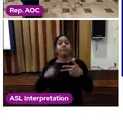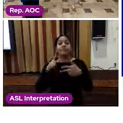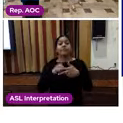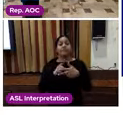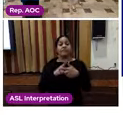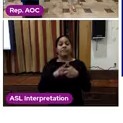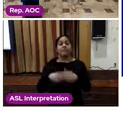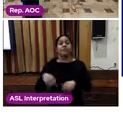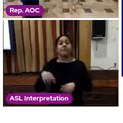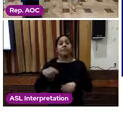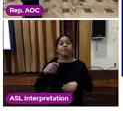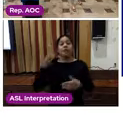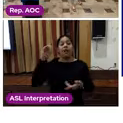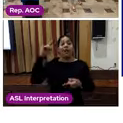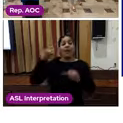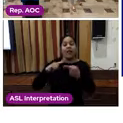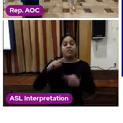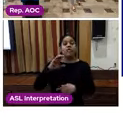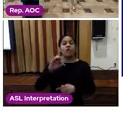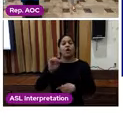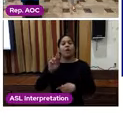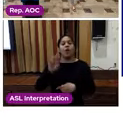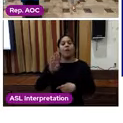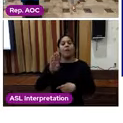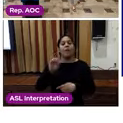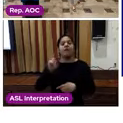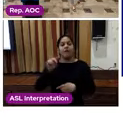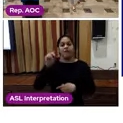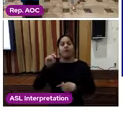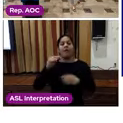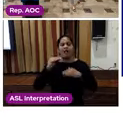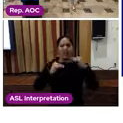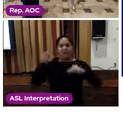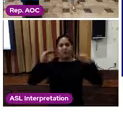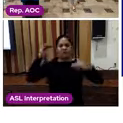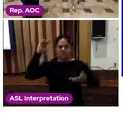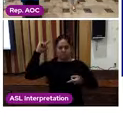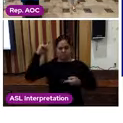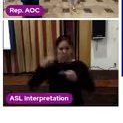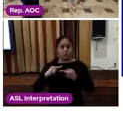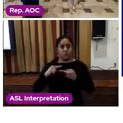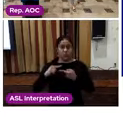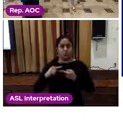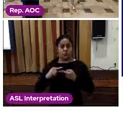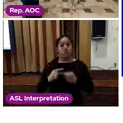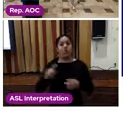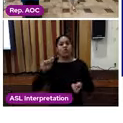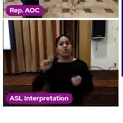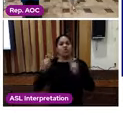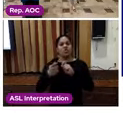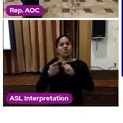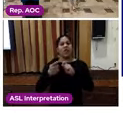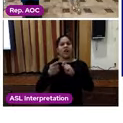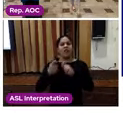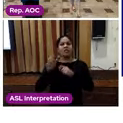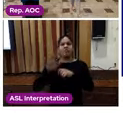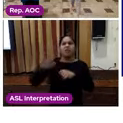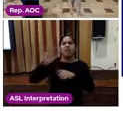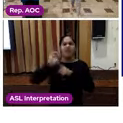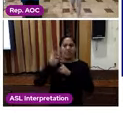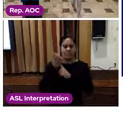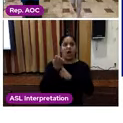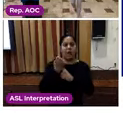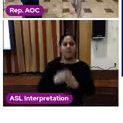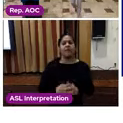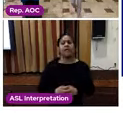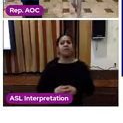decarbonizing and getting our carbon levels and emission levels down so that we can stop contributing to climate change. It's about